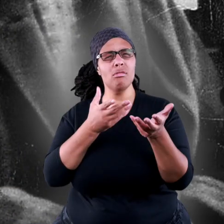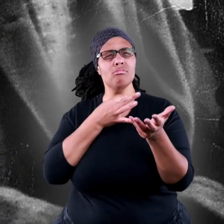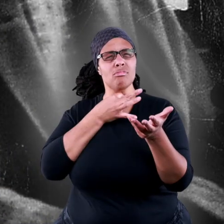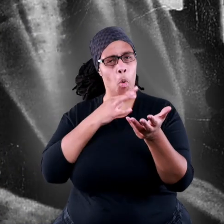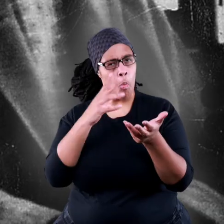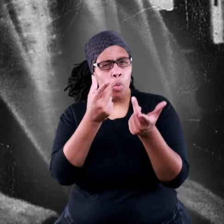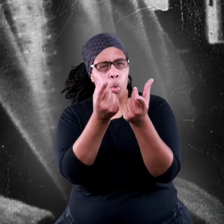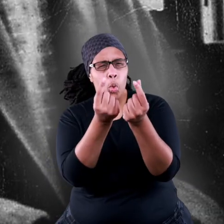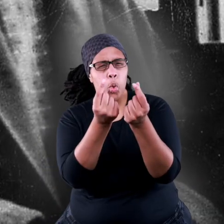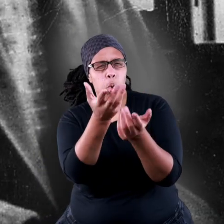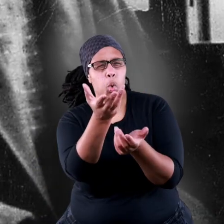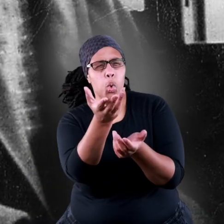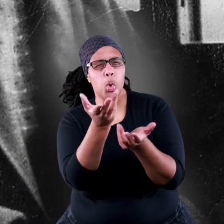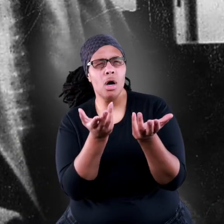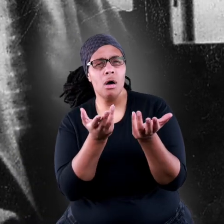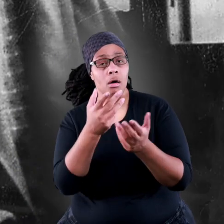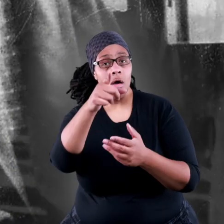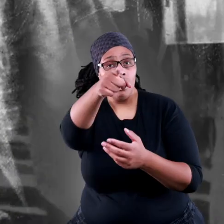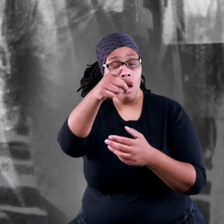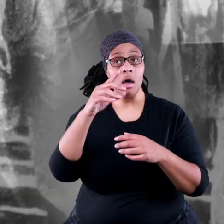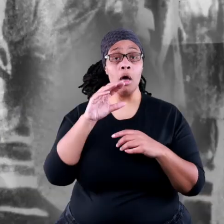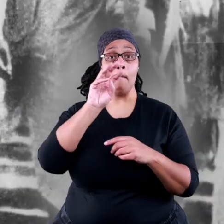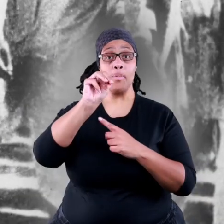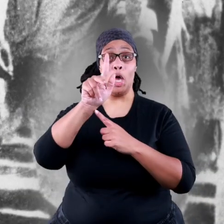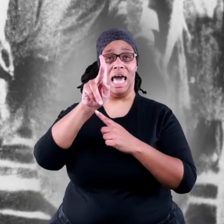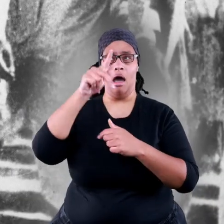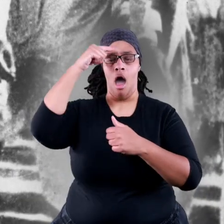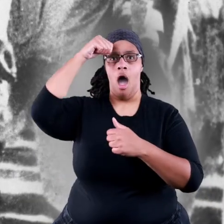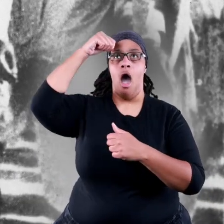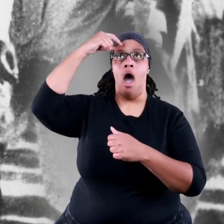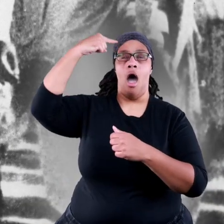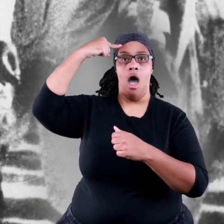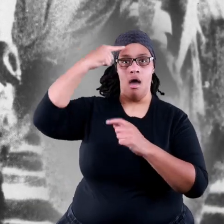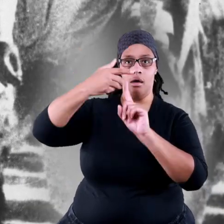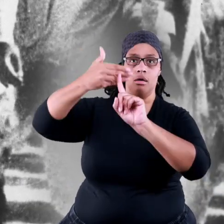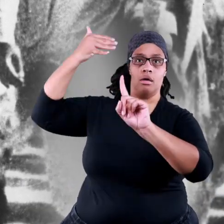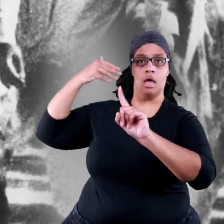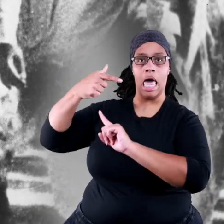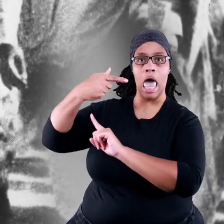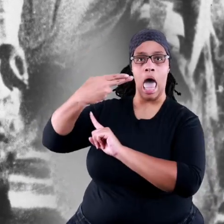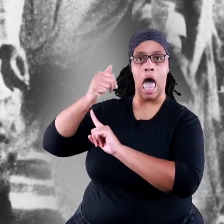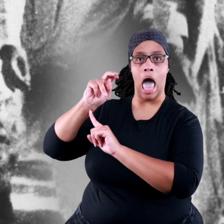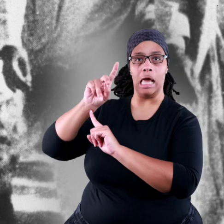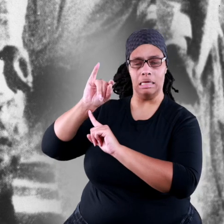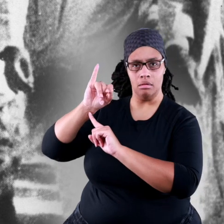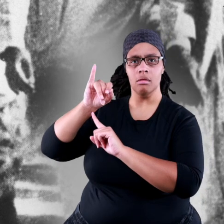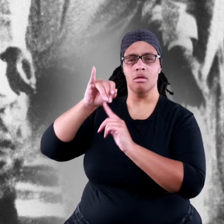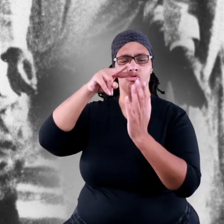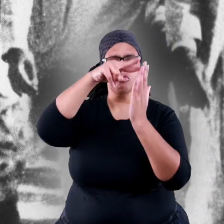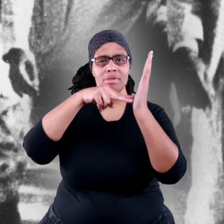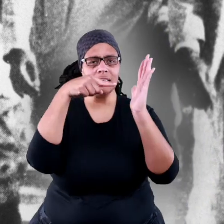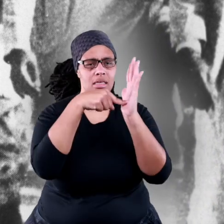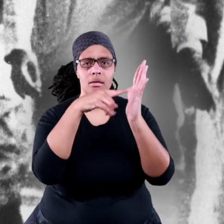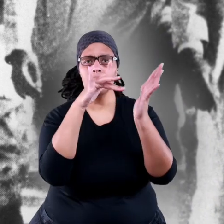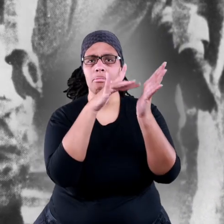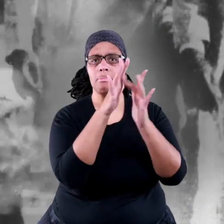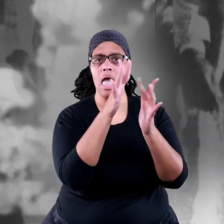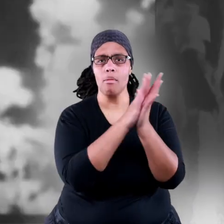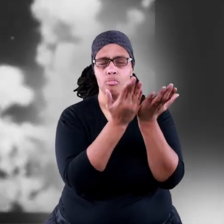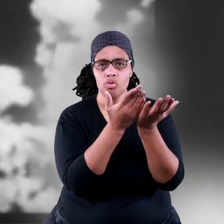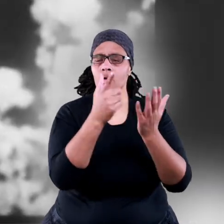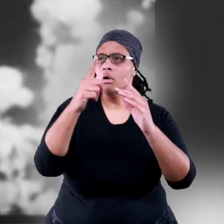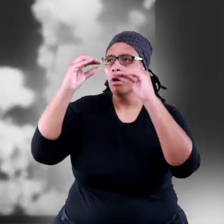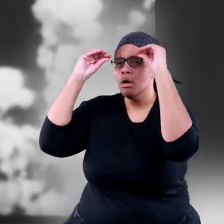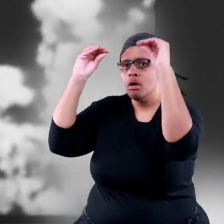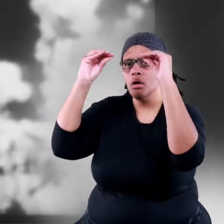would you react? What would you do? Dr. King remembered the teachings of Gandhi, and having read the